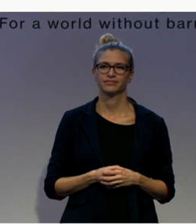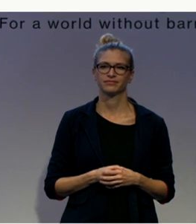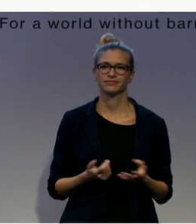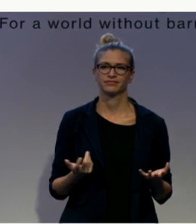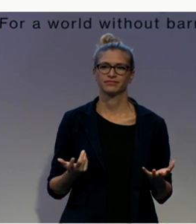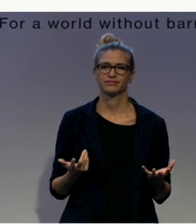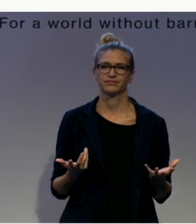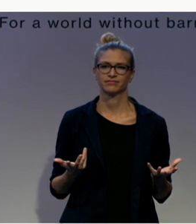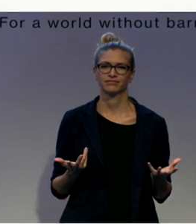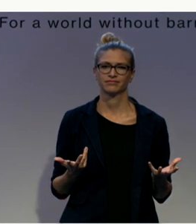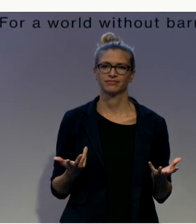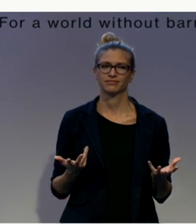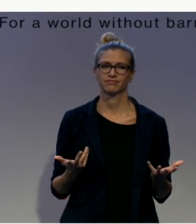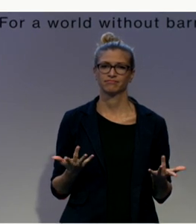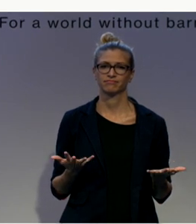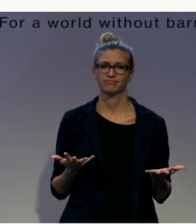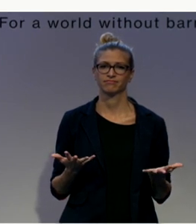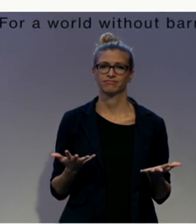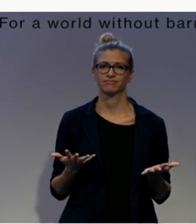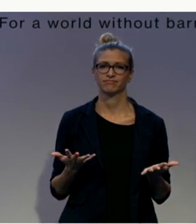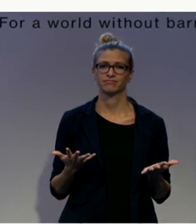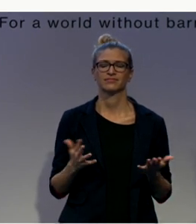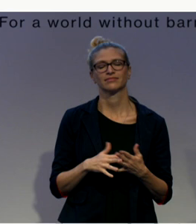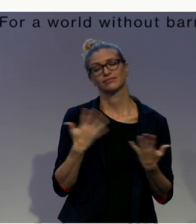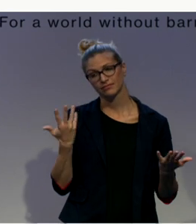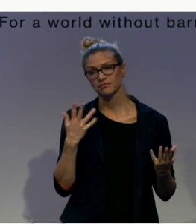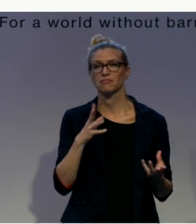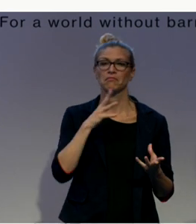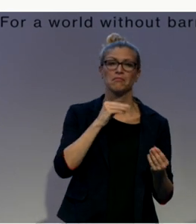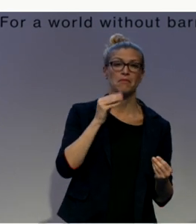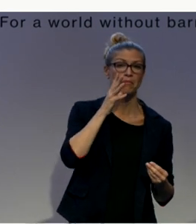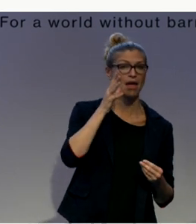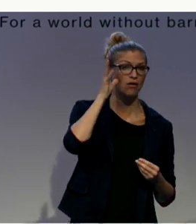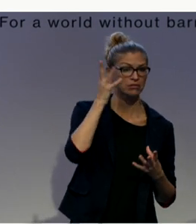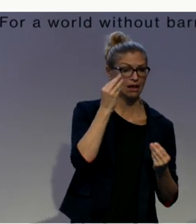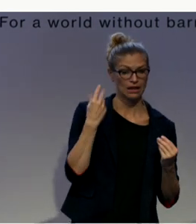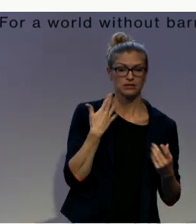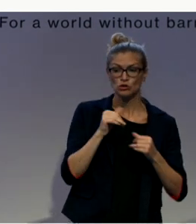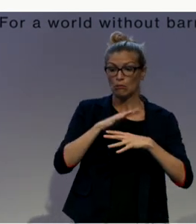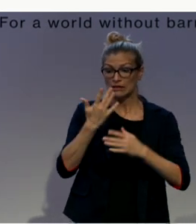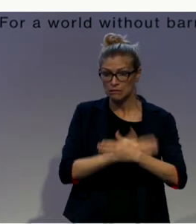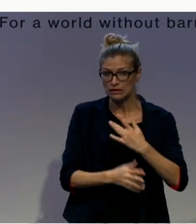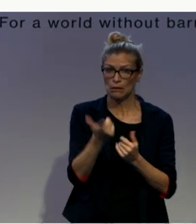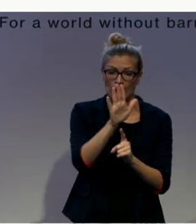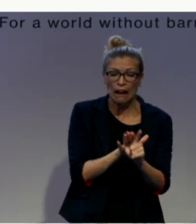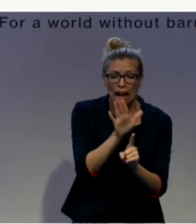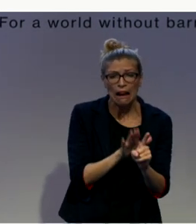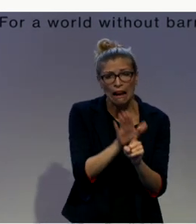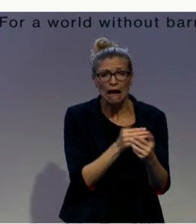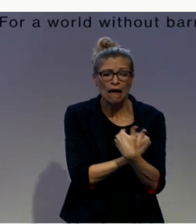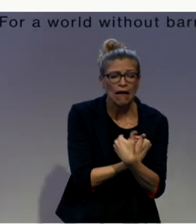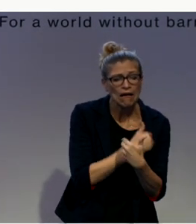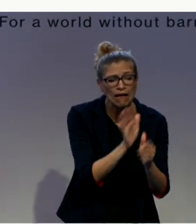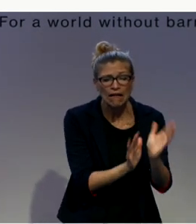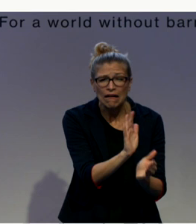you have to don't overprotect their child. This is a message for parents or for family. Otherwise, it's very difficult for them